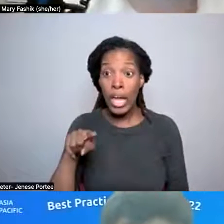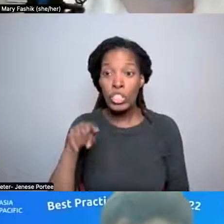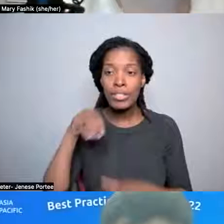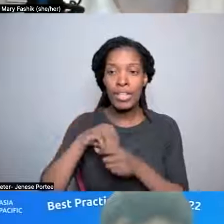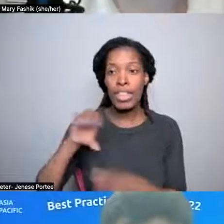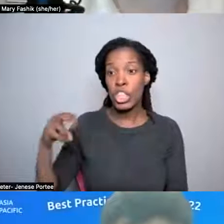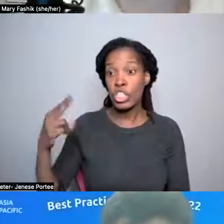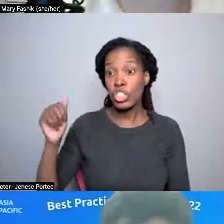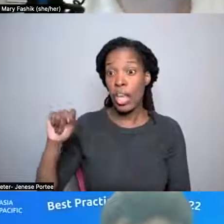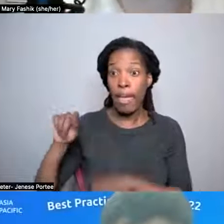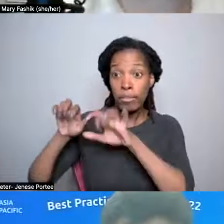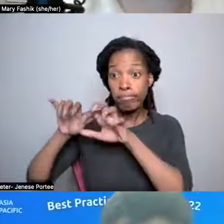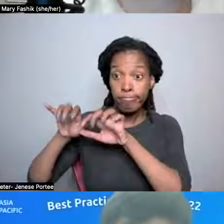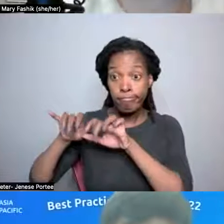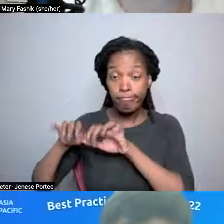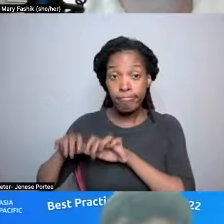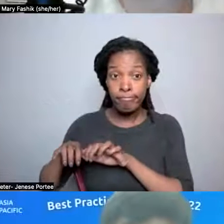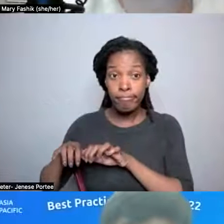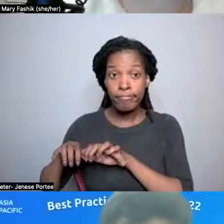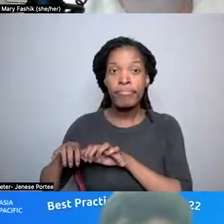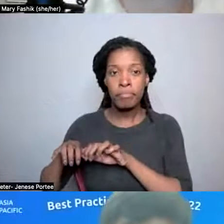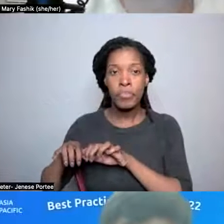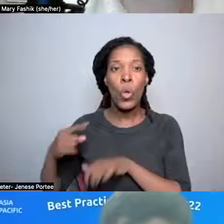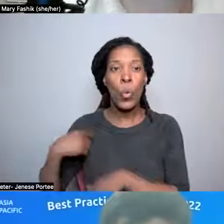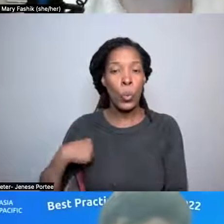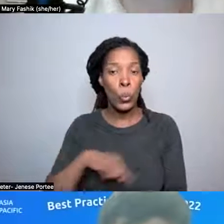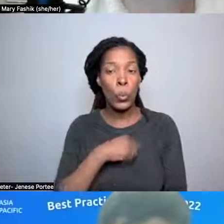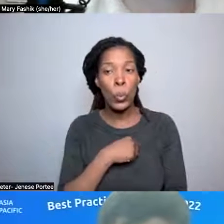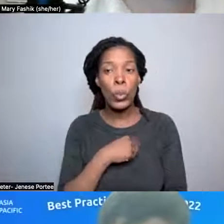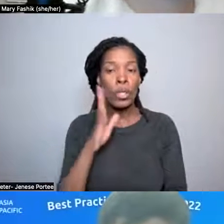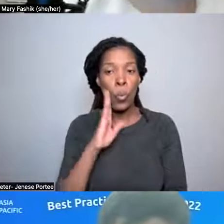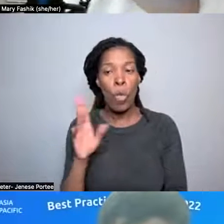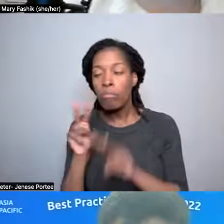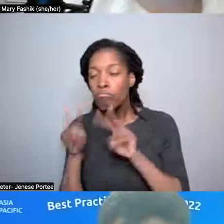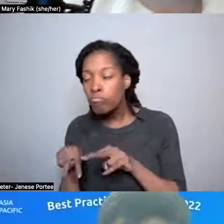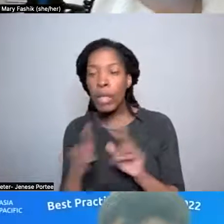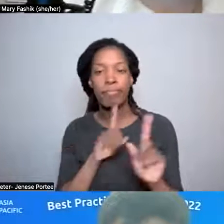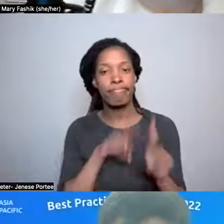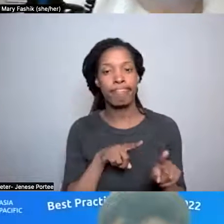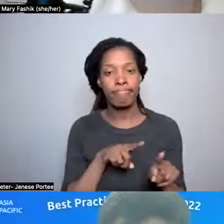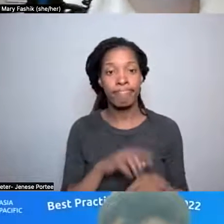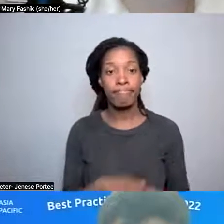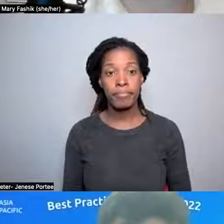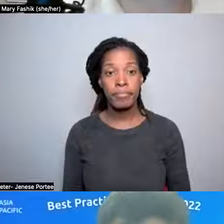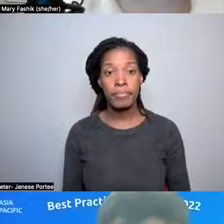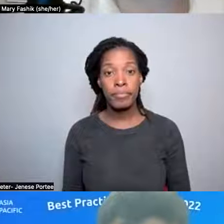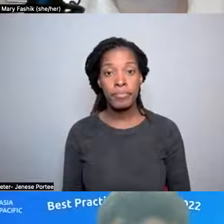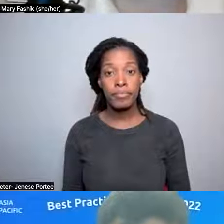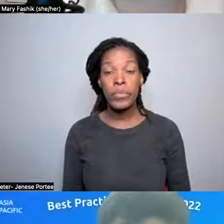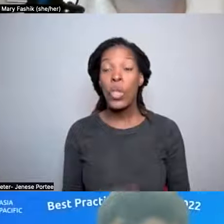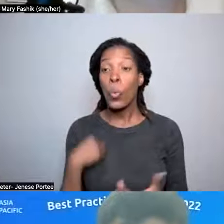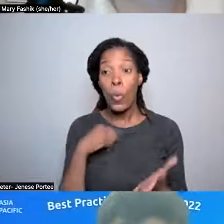chat with the letter Q in front of them. Something that we ask you to